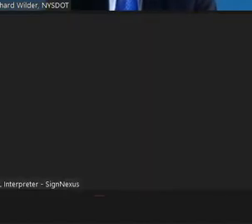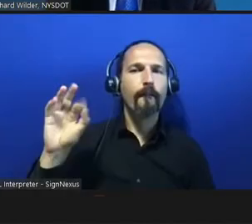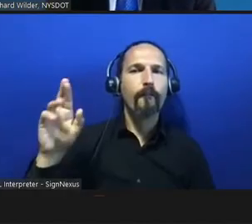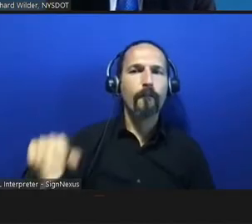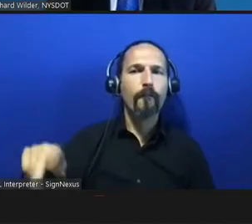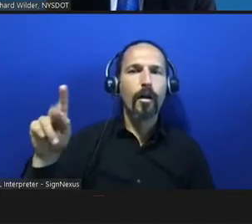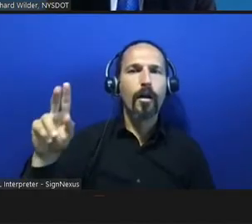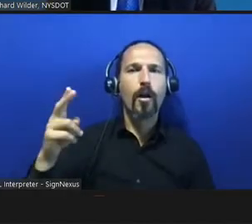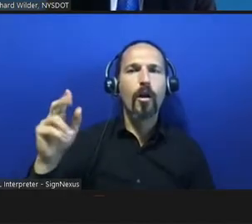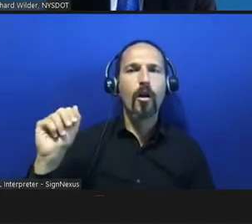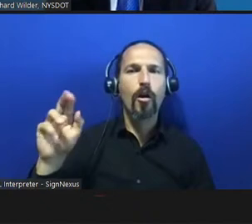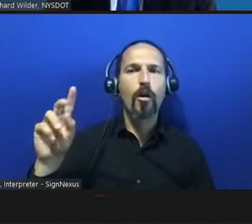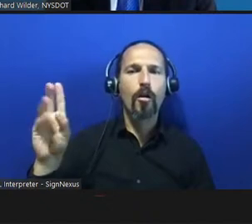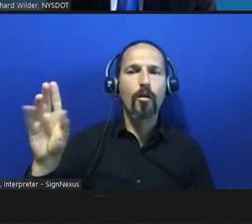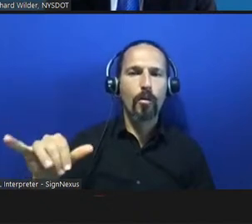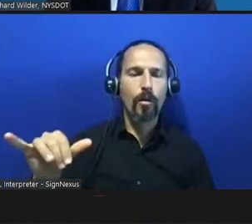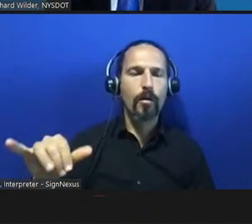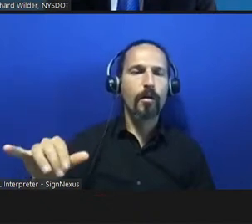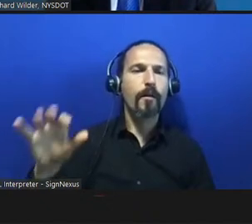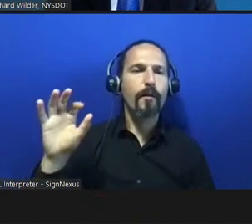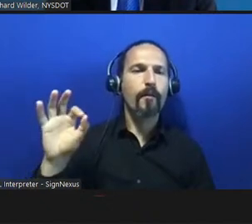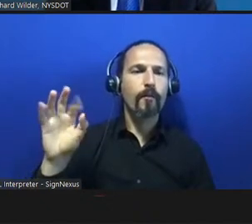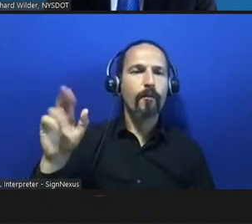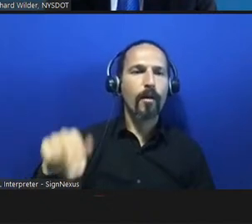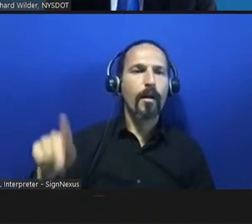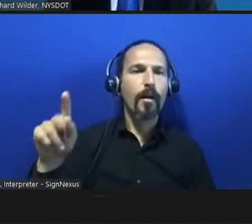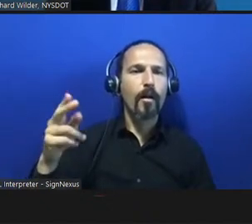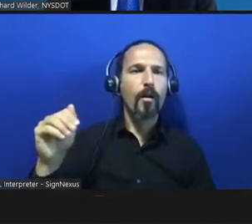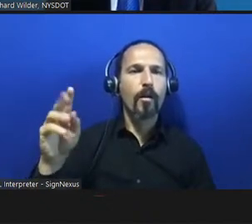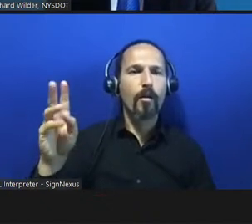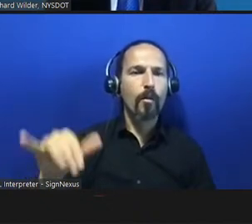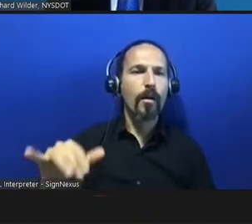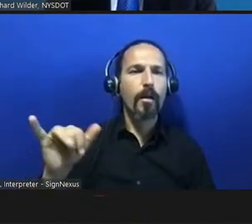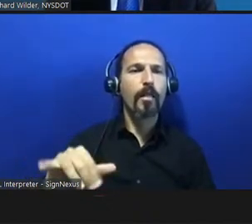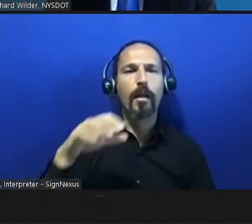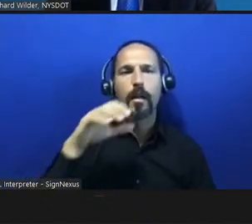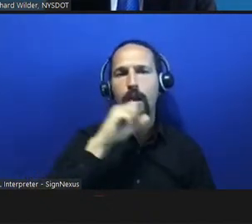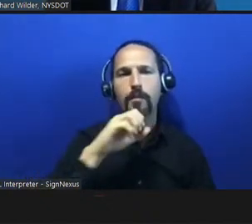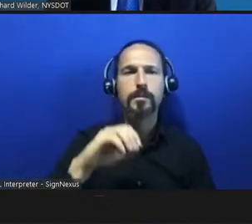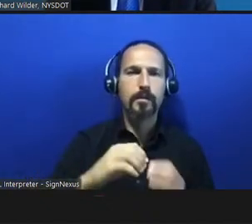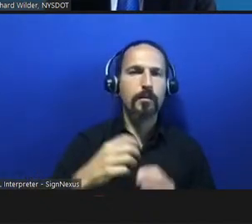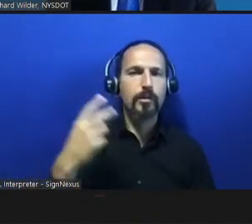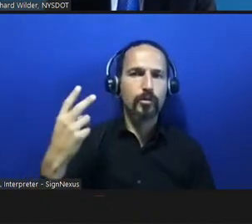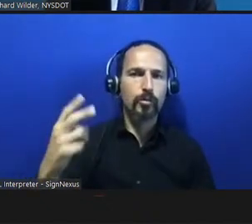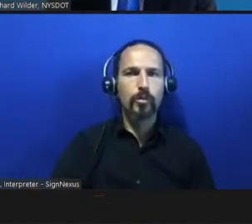our next speaker is Frank Hardaway followed by anonymous 2.